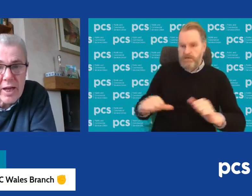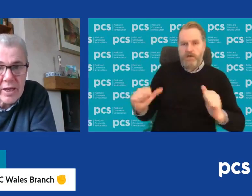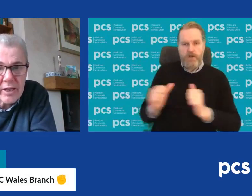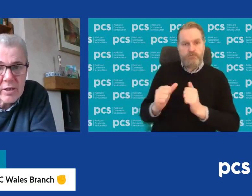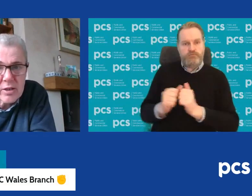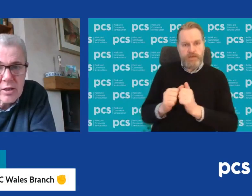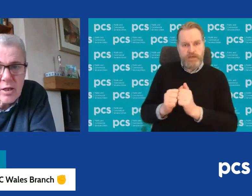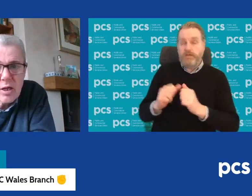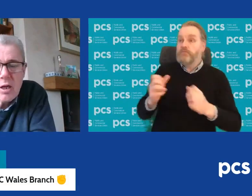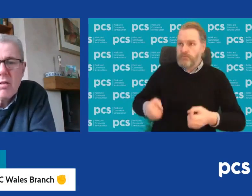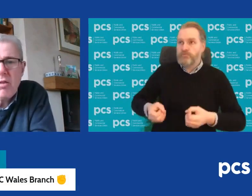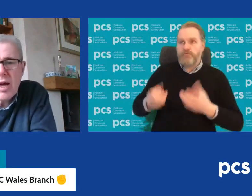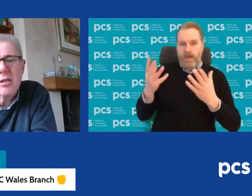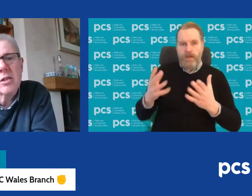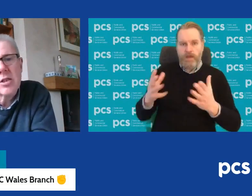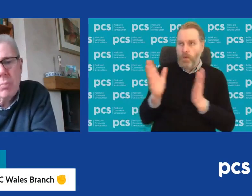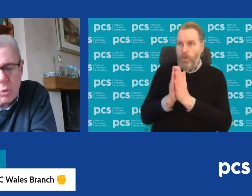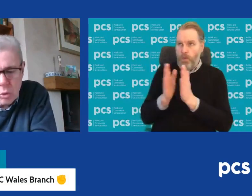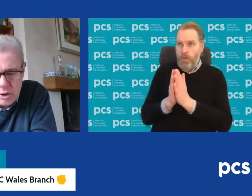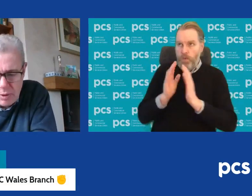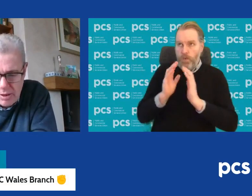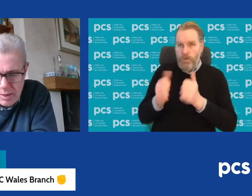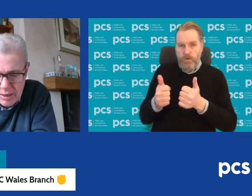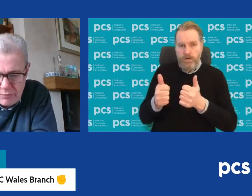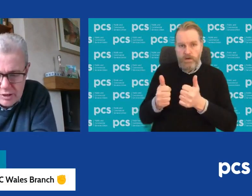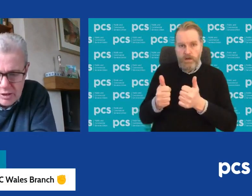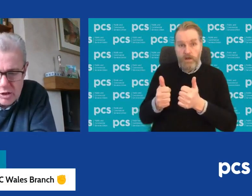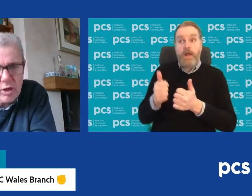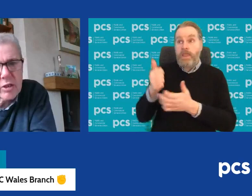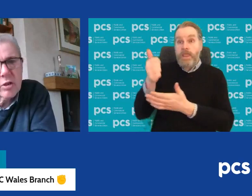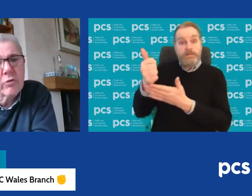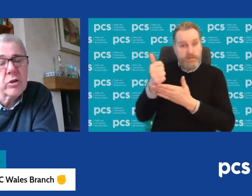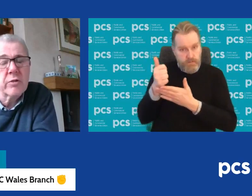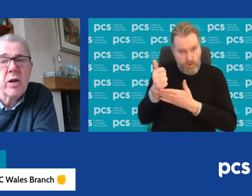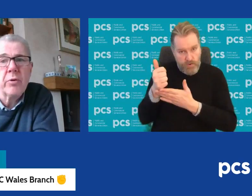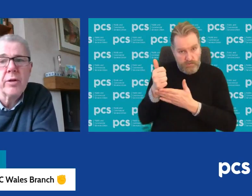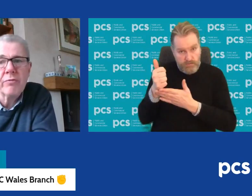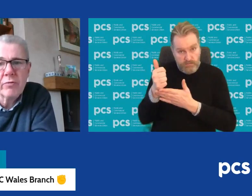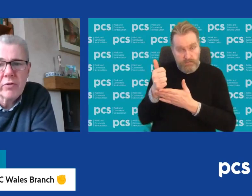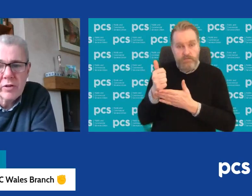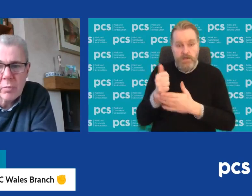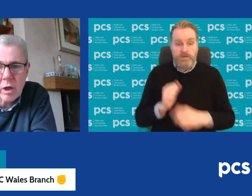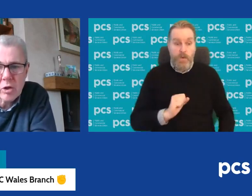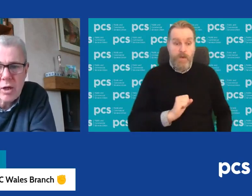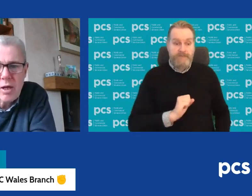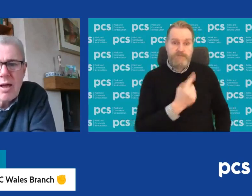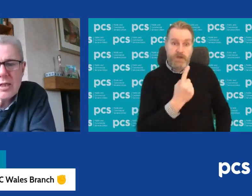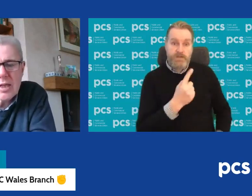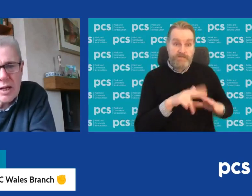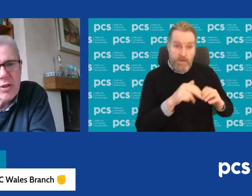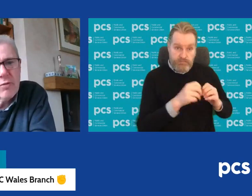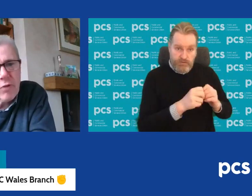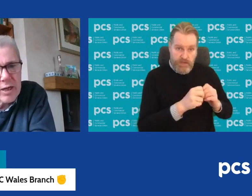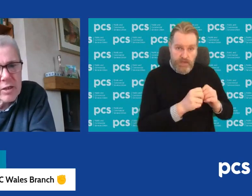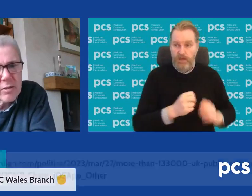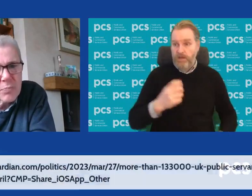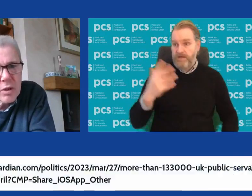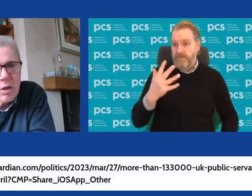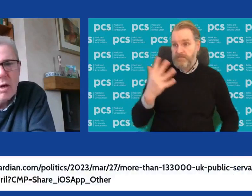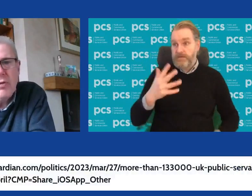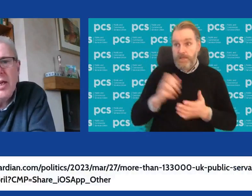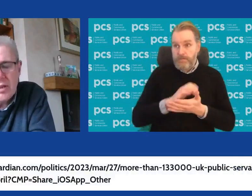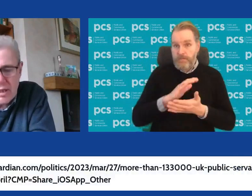for decades. That, supported by the magnificent strikes on the 1st of February and the 15th of March, has had the